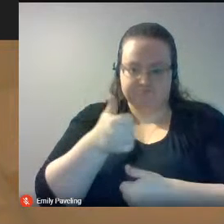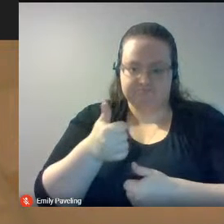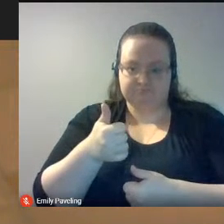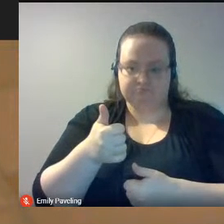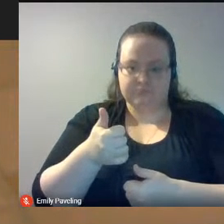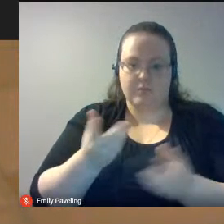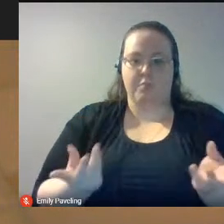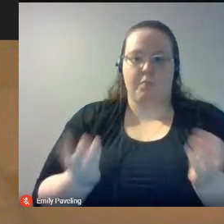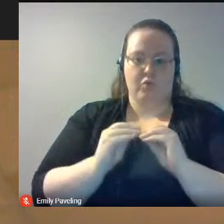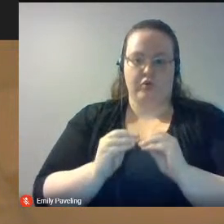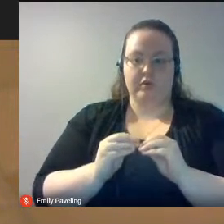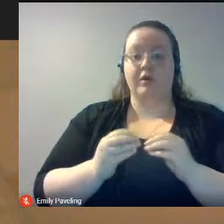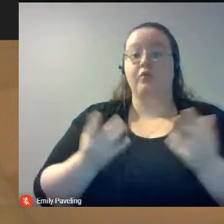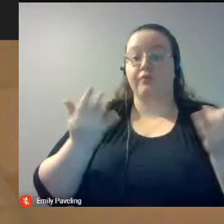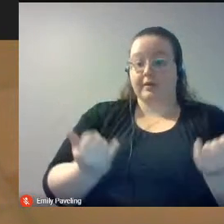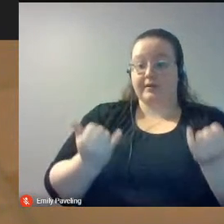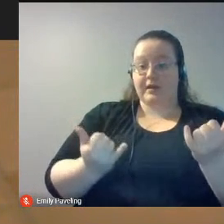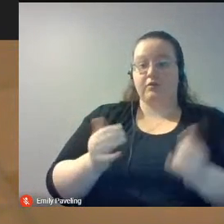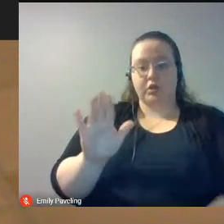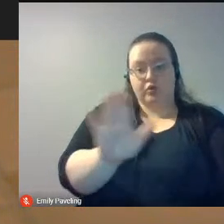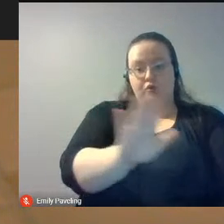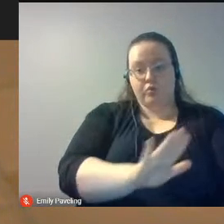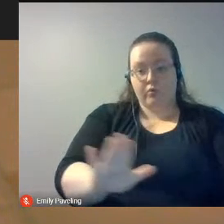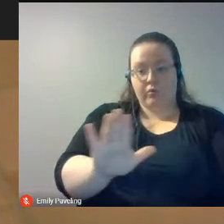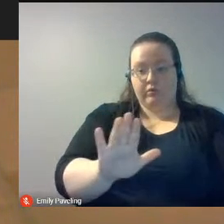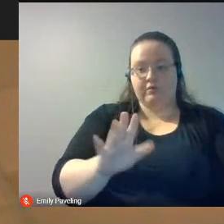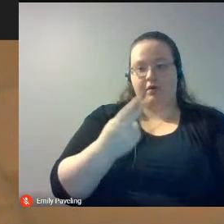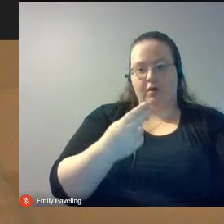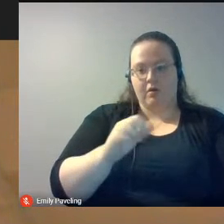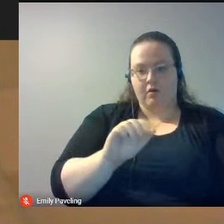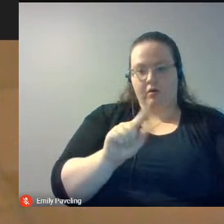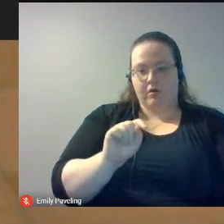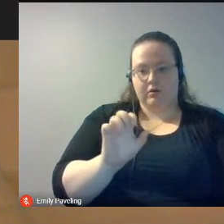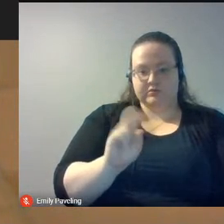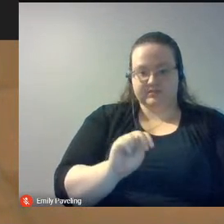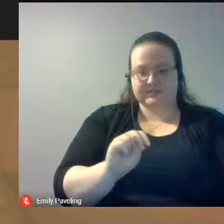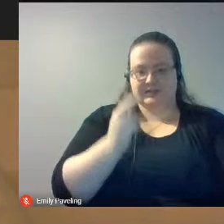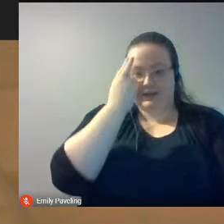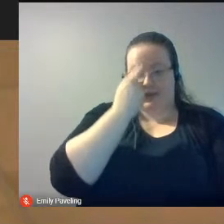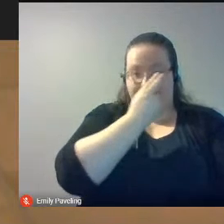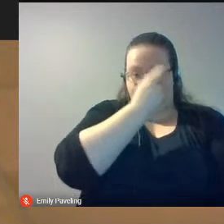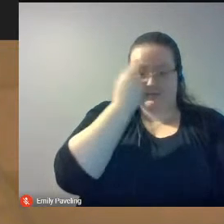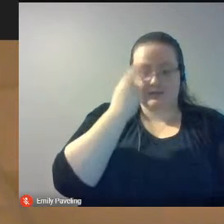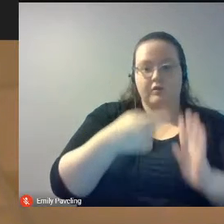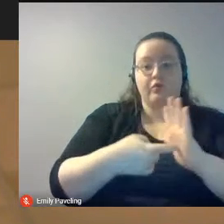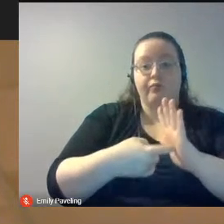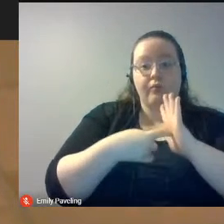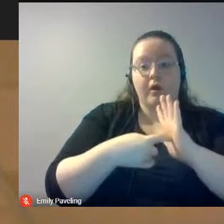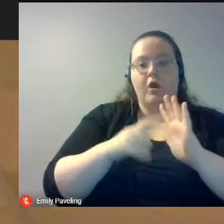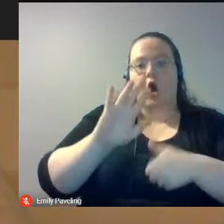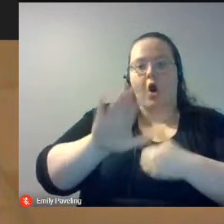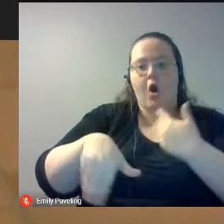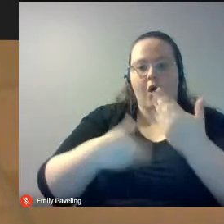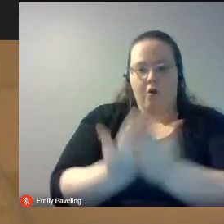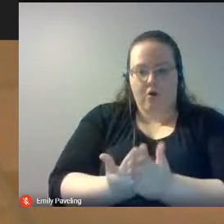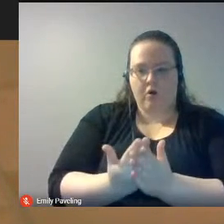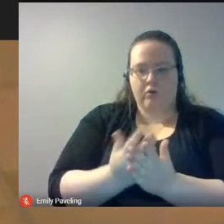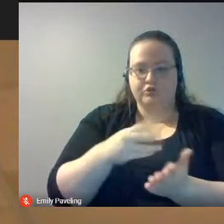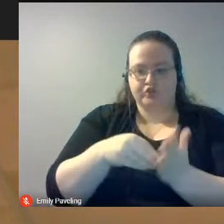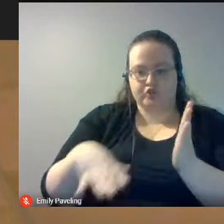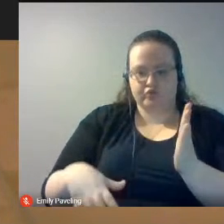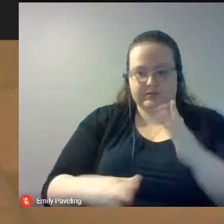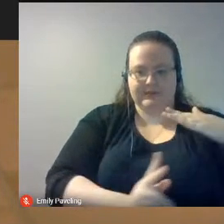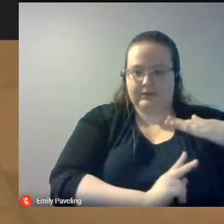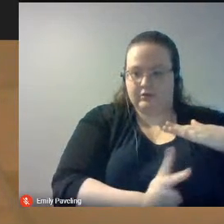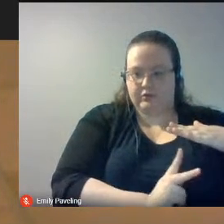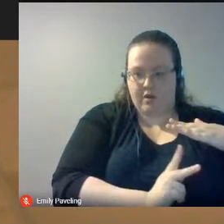Catholic District School Board requires all students JK to grade 12 to wear non-medical masks. Local public health units